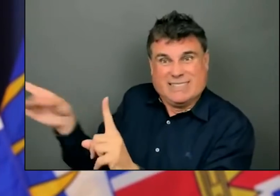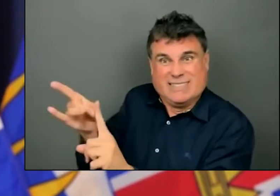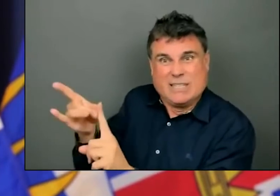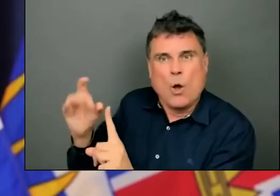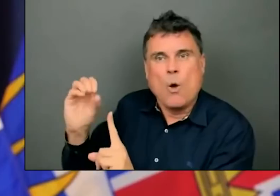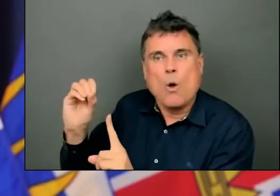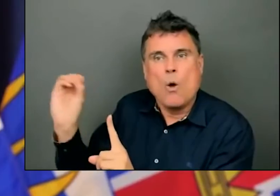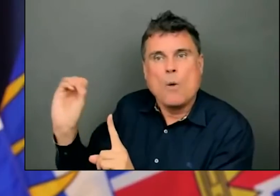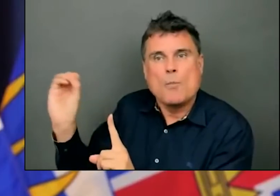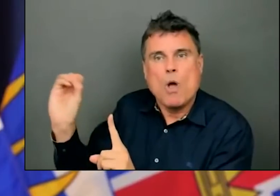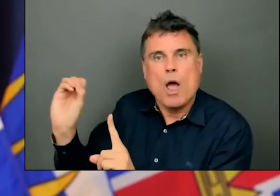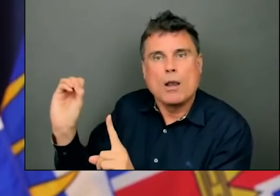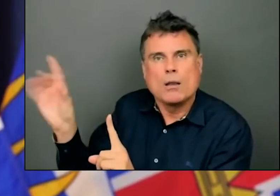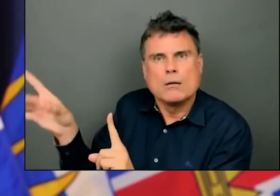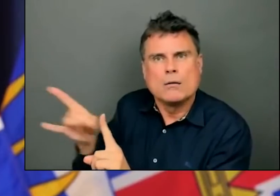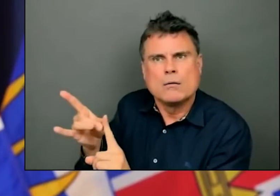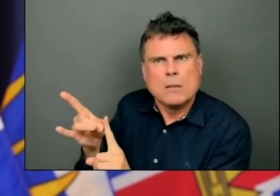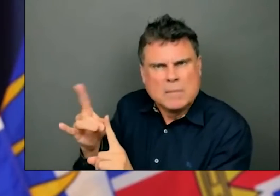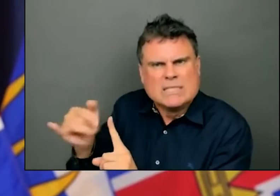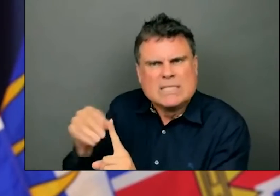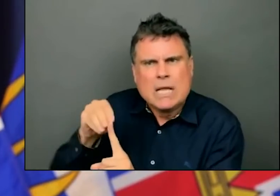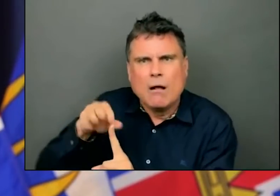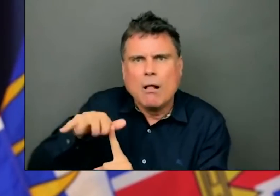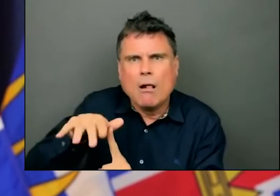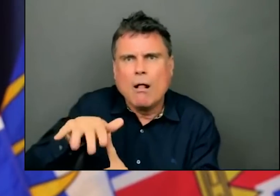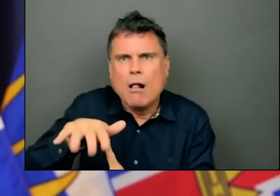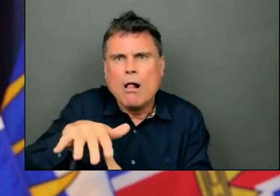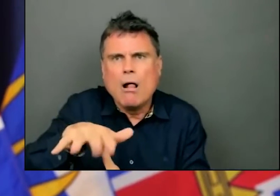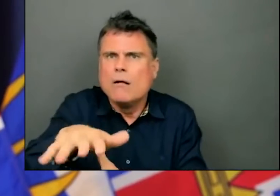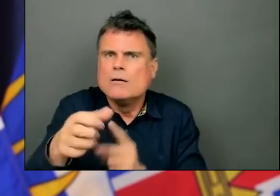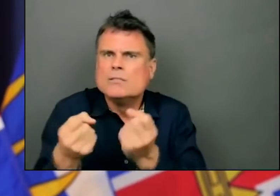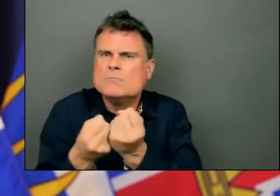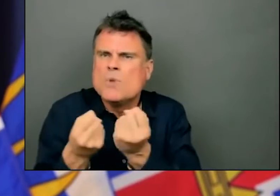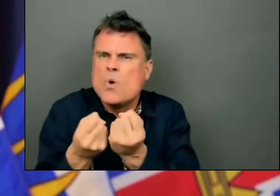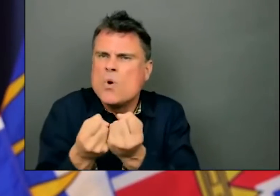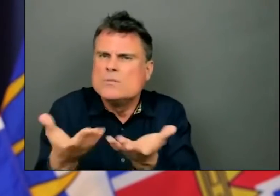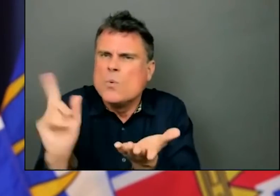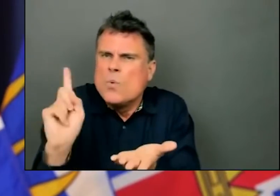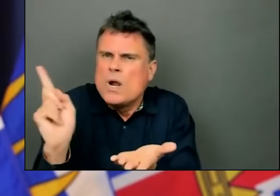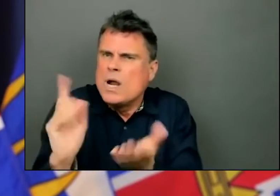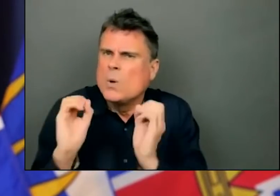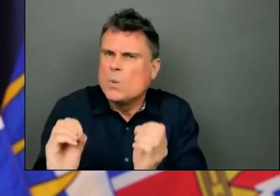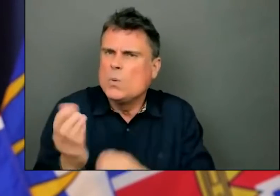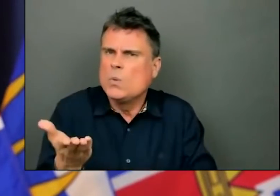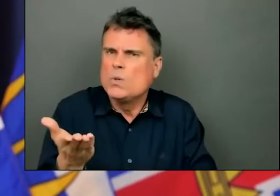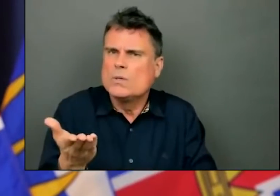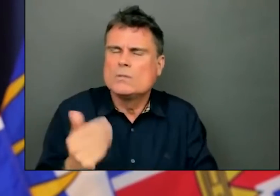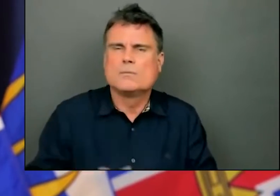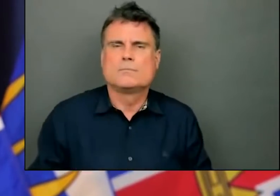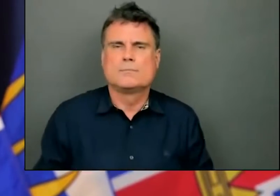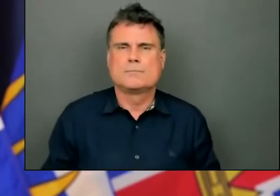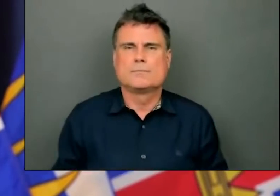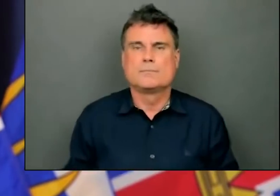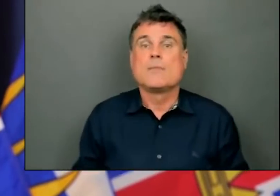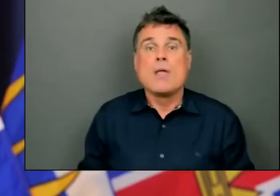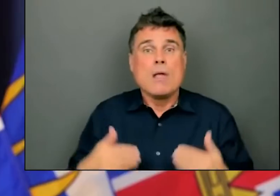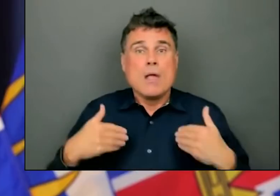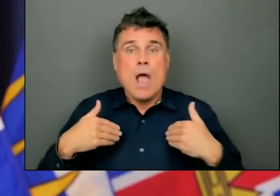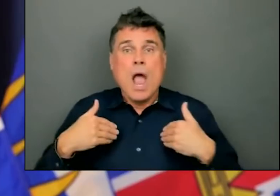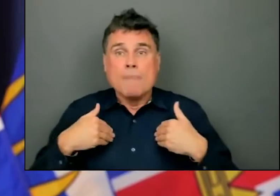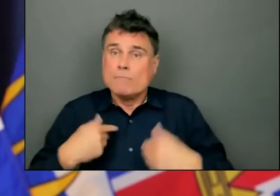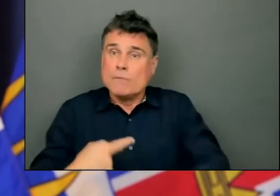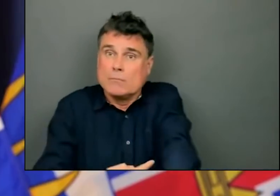what supports are available for those people? Yeah, so there is a serology test, as you mentioned, that can tell whether you've